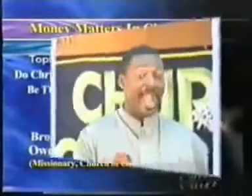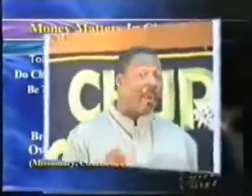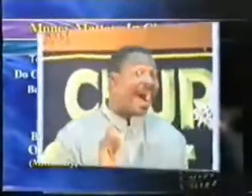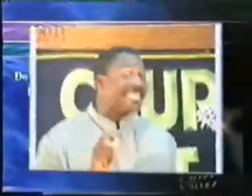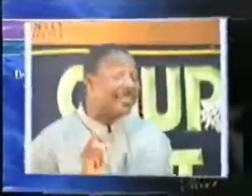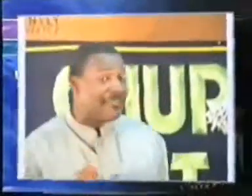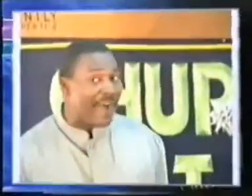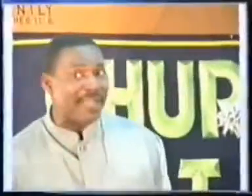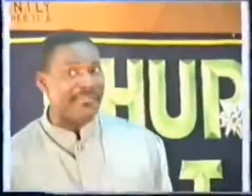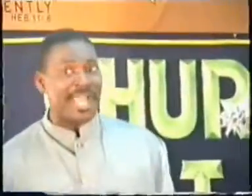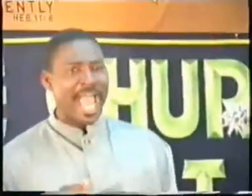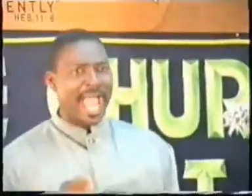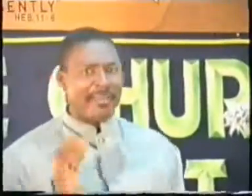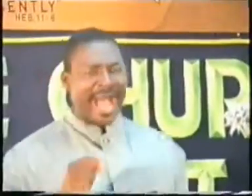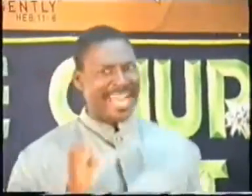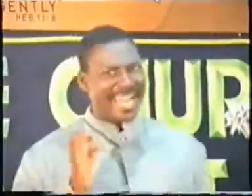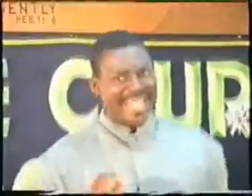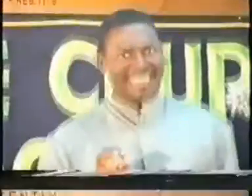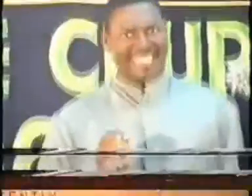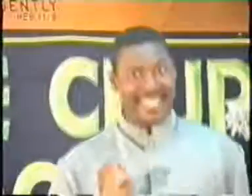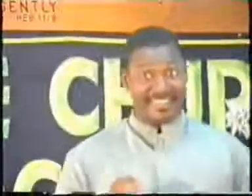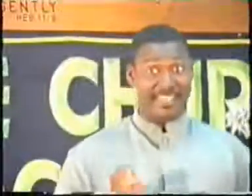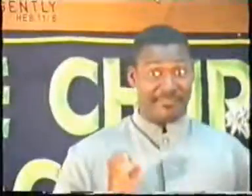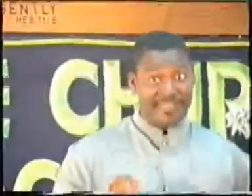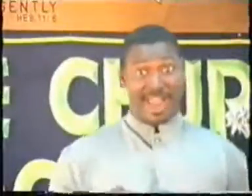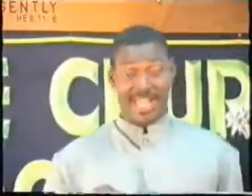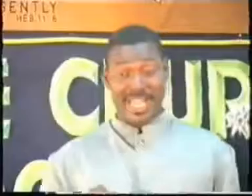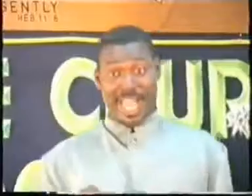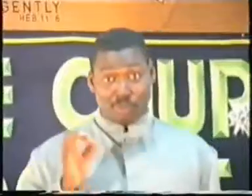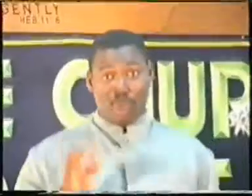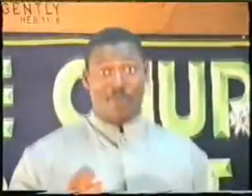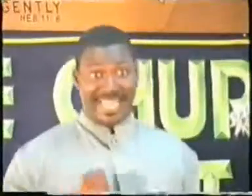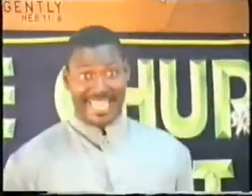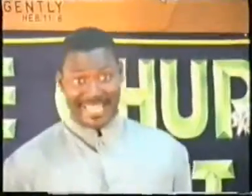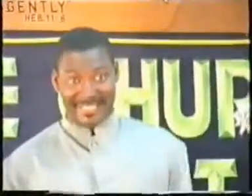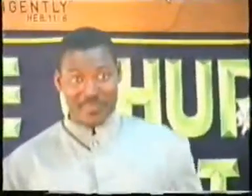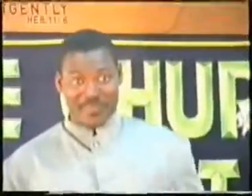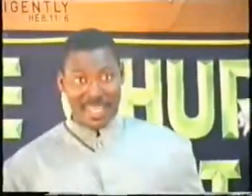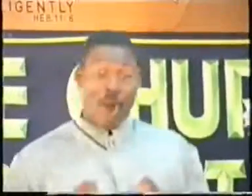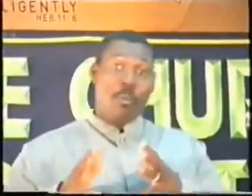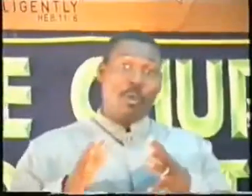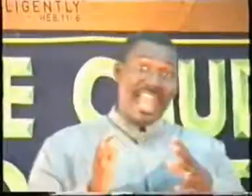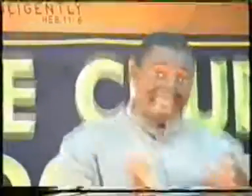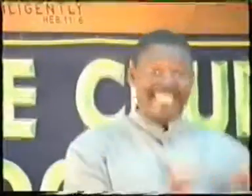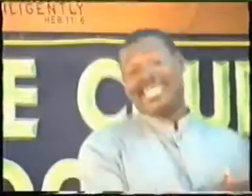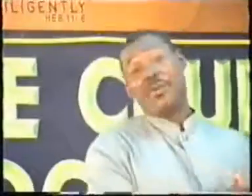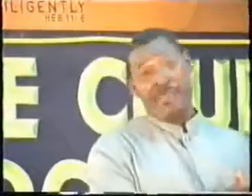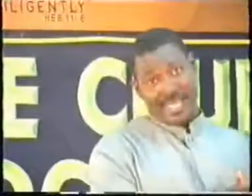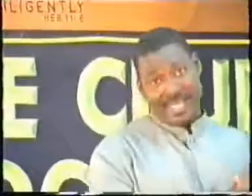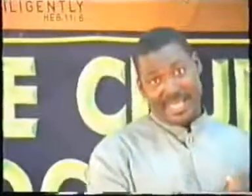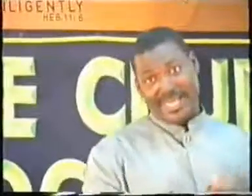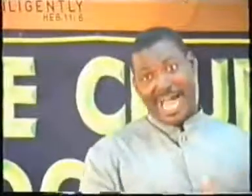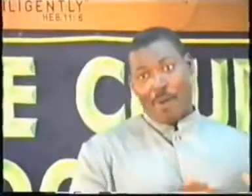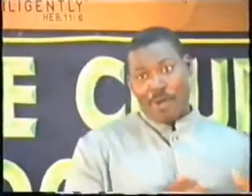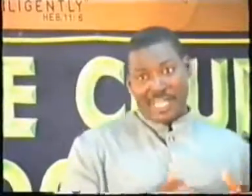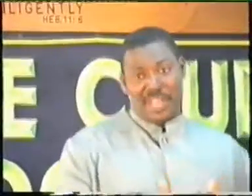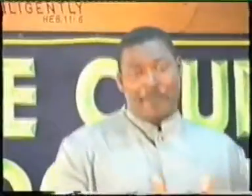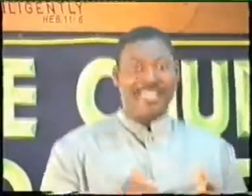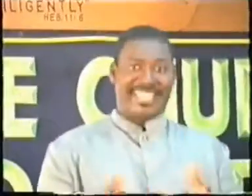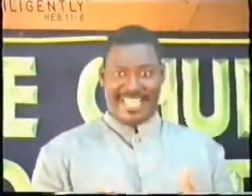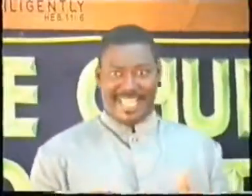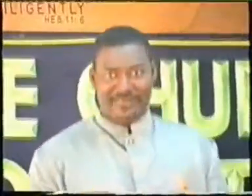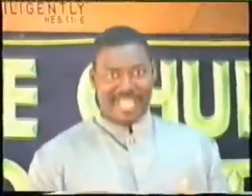ewe ewa Acts chapter 5. Ebra Ananias and then Sapphira. I got told when he asked, na omu e ye si canubi. Na omu